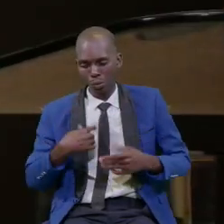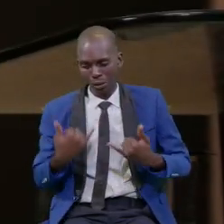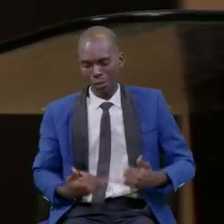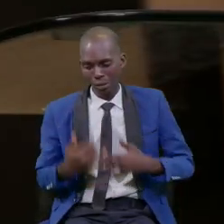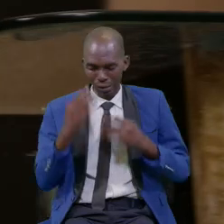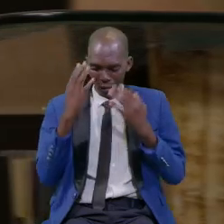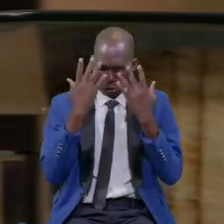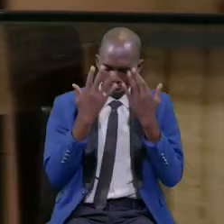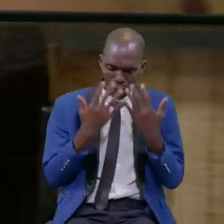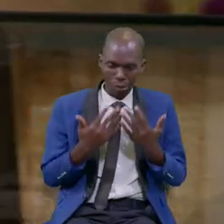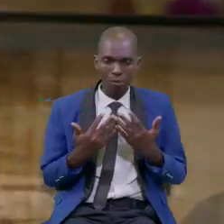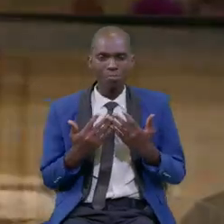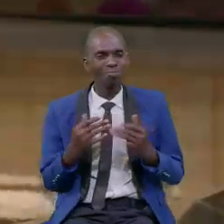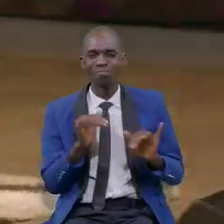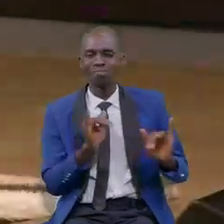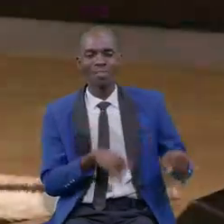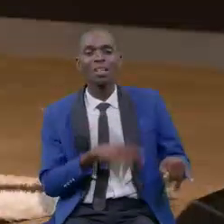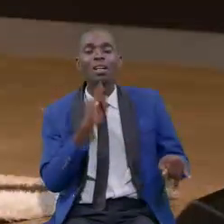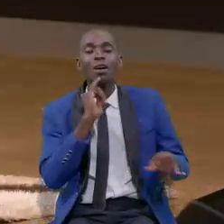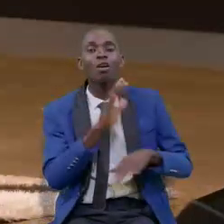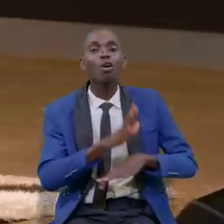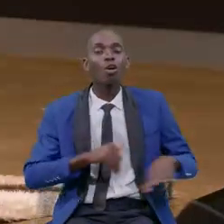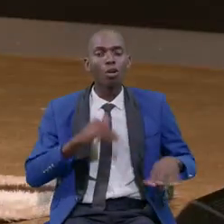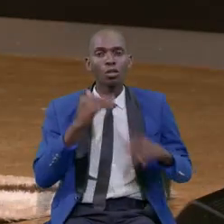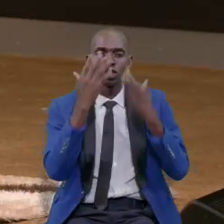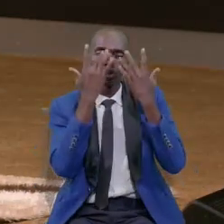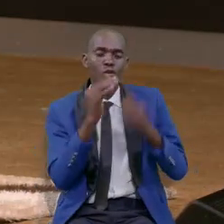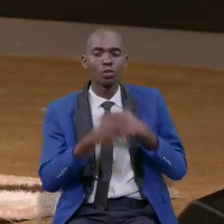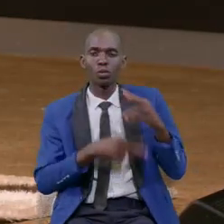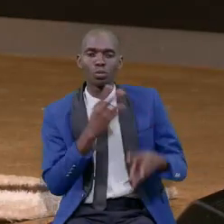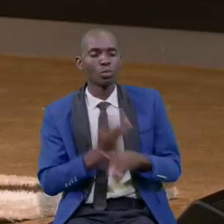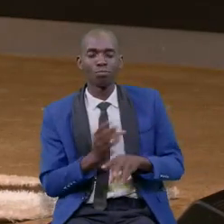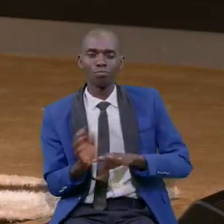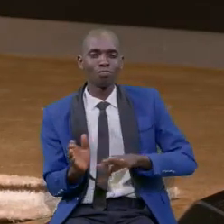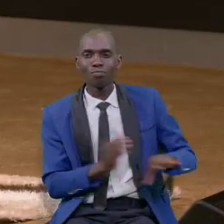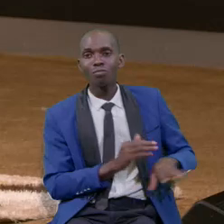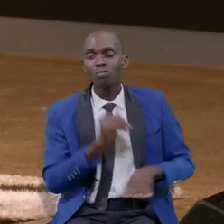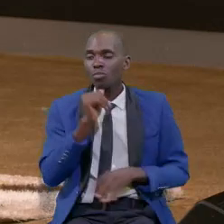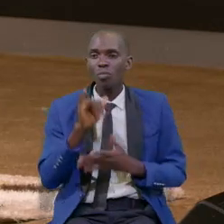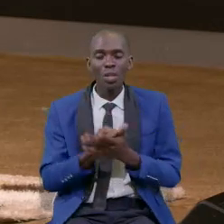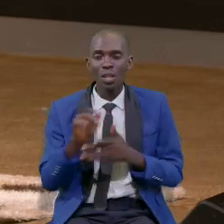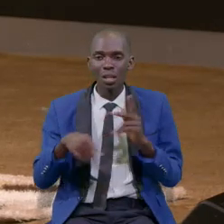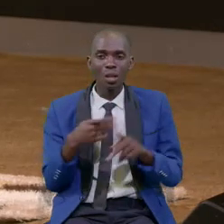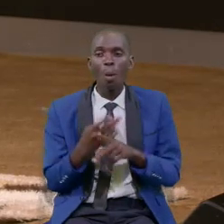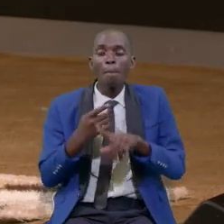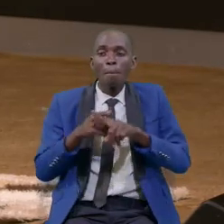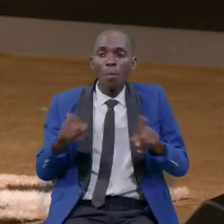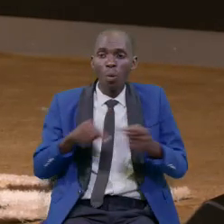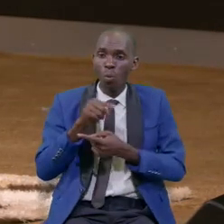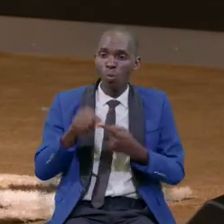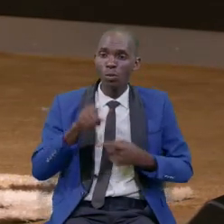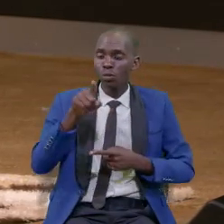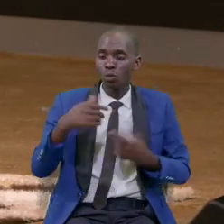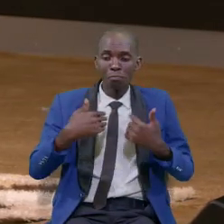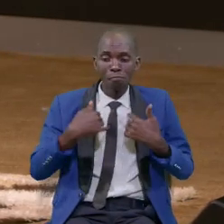you get into that shame, sorrowful, shameful, sorrowful thing, have the sorrow, the godly